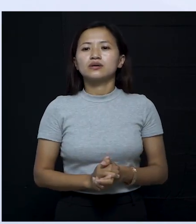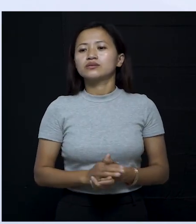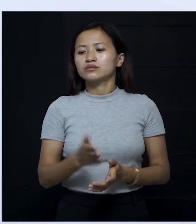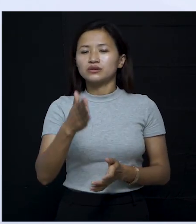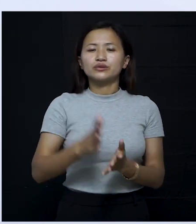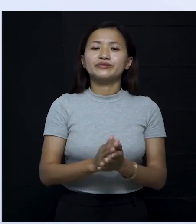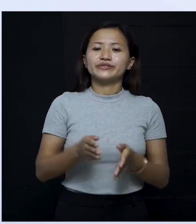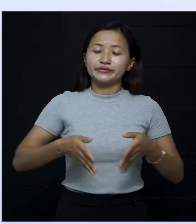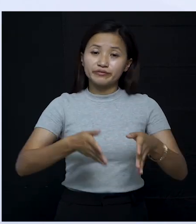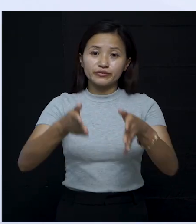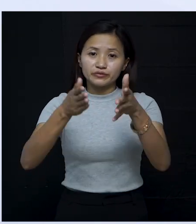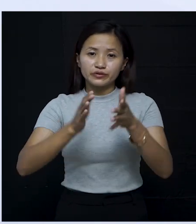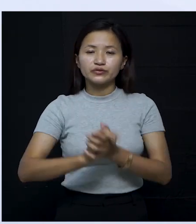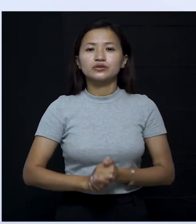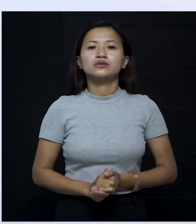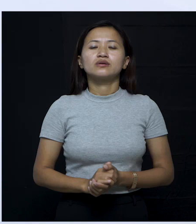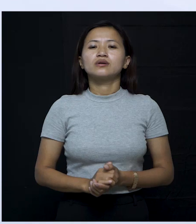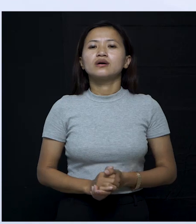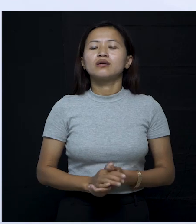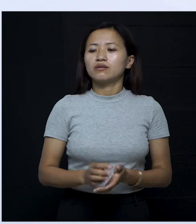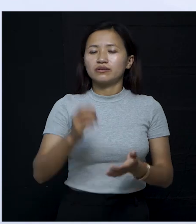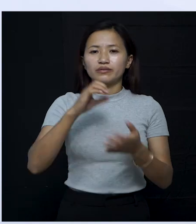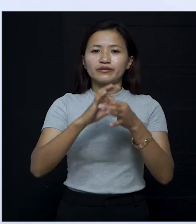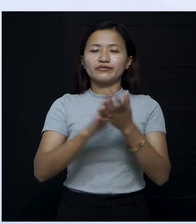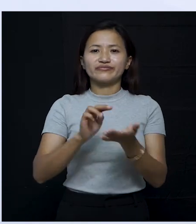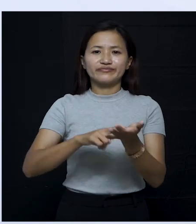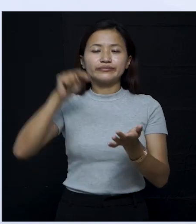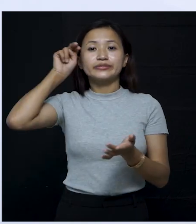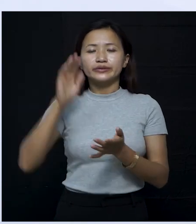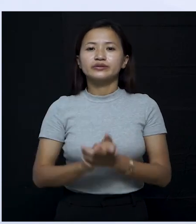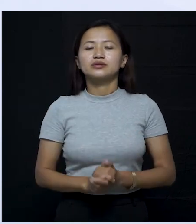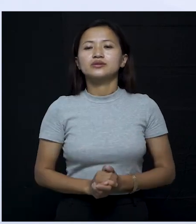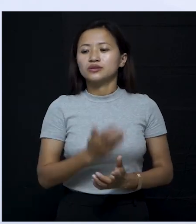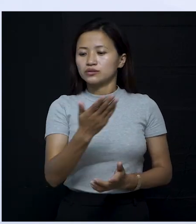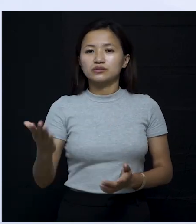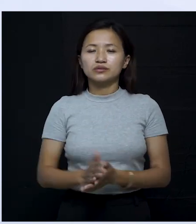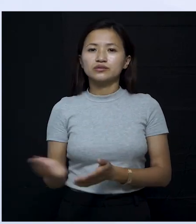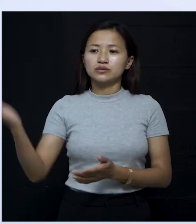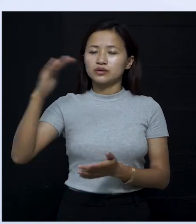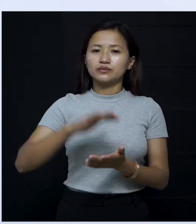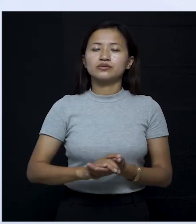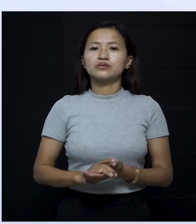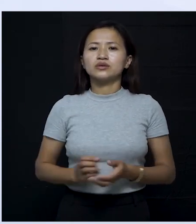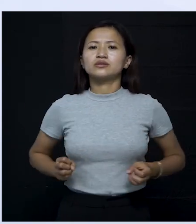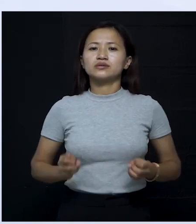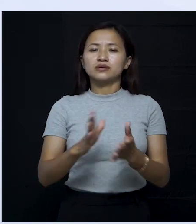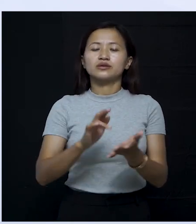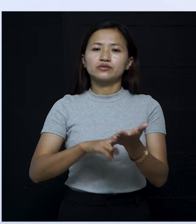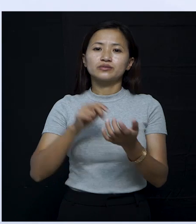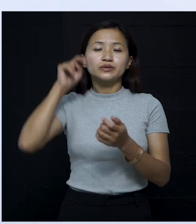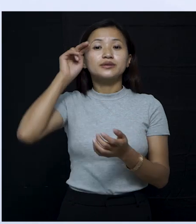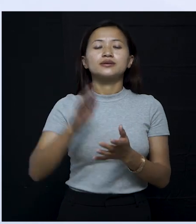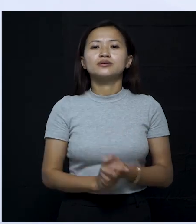none of the rivers, okay, none of the rivers of Nagaland, that means those rivers which are coming from, starting out from Nagaland,